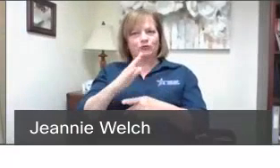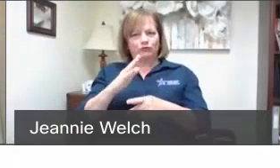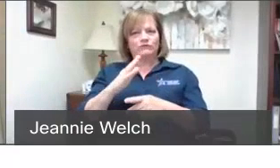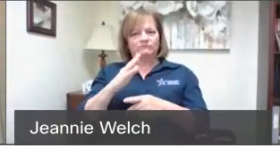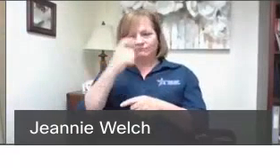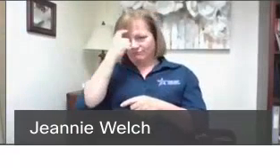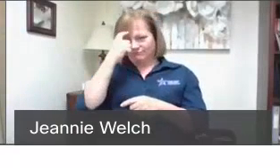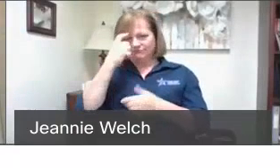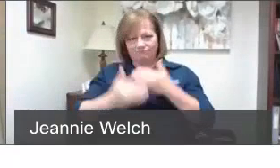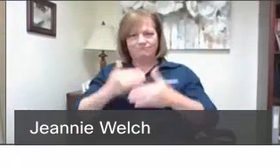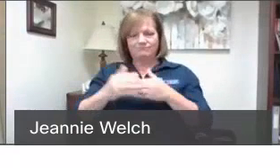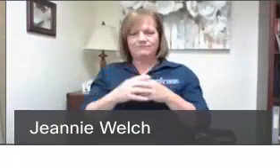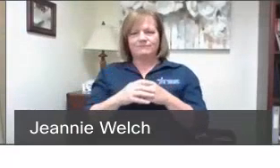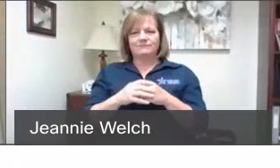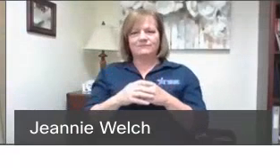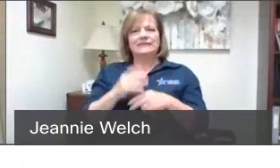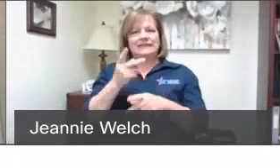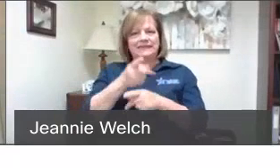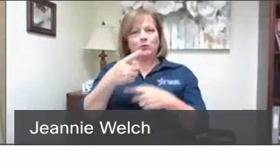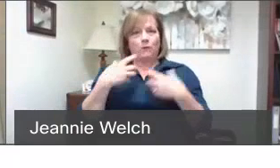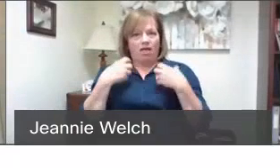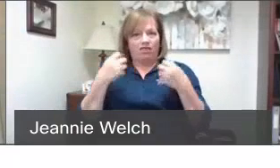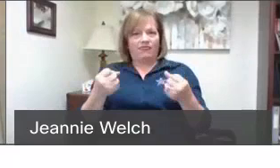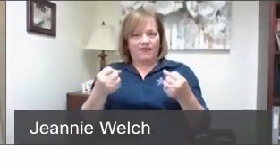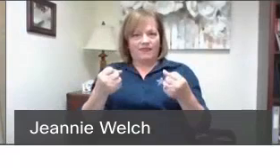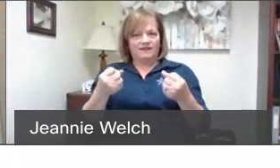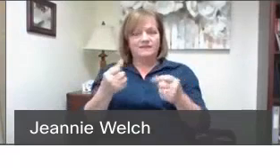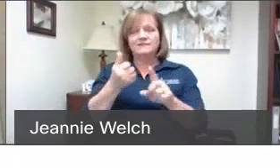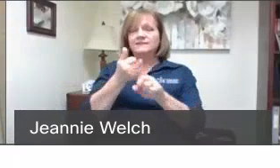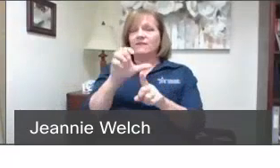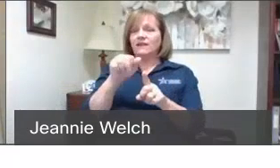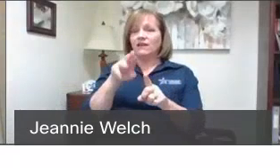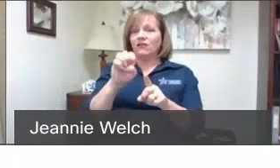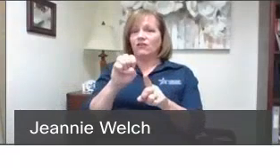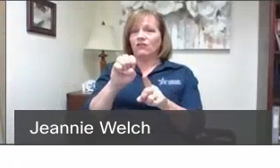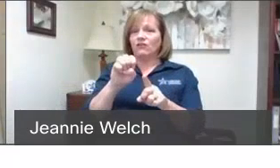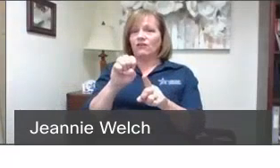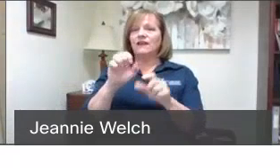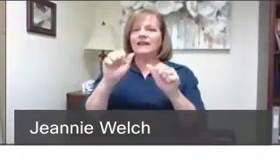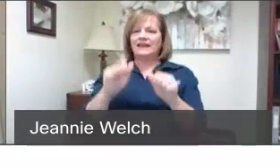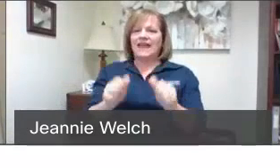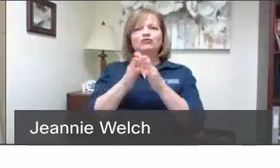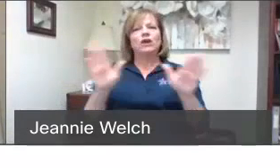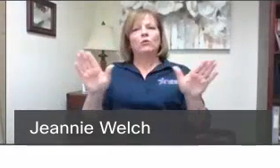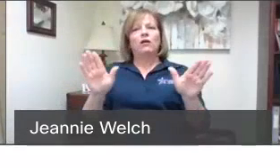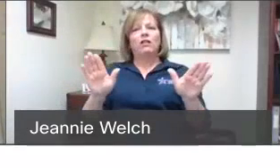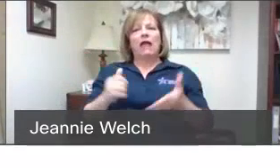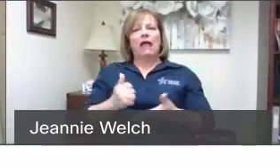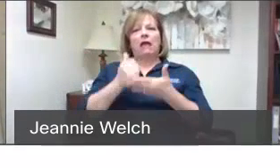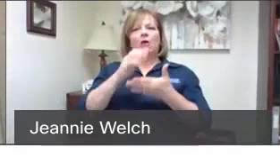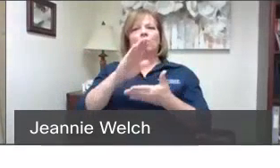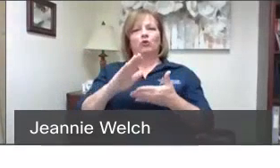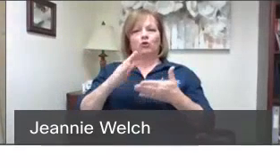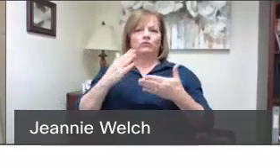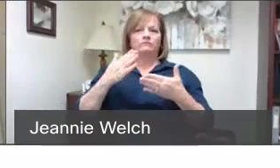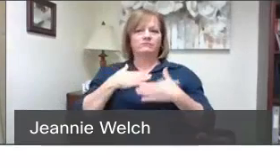it can keep you healthy if self-care can also improve your overall well-being. It also helps you manage